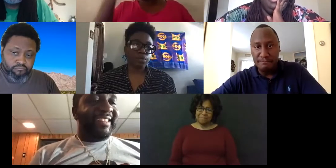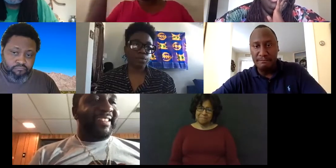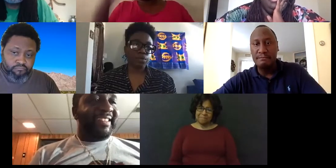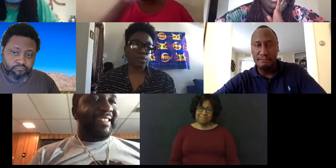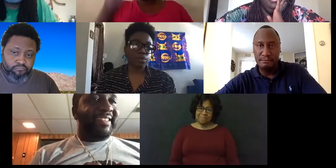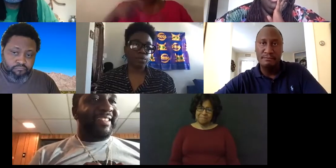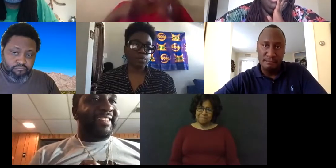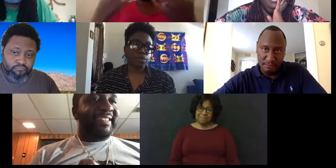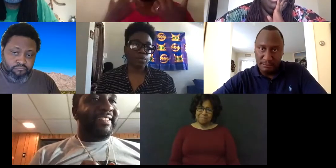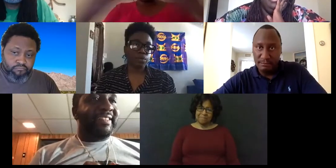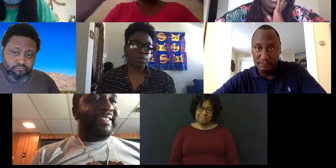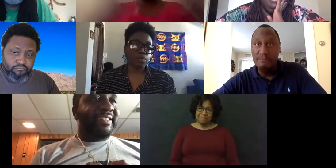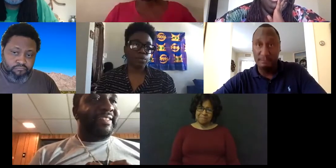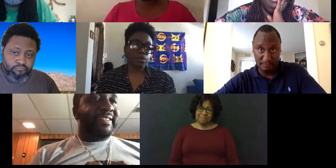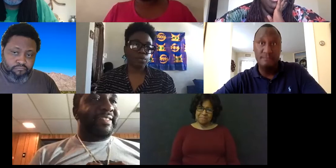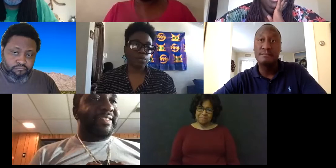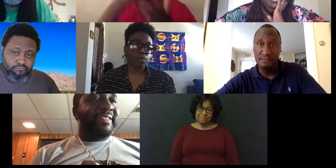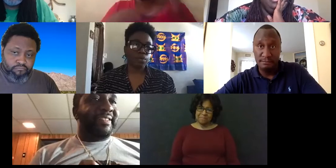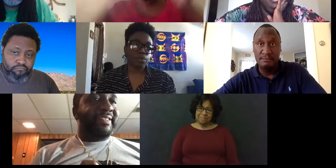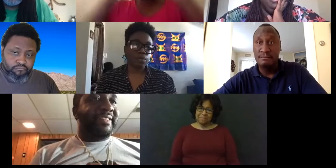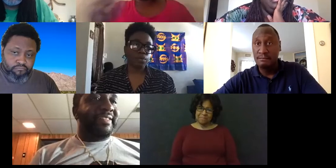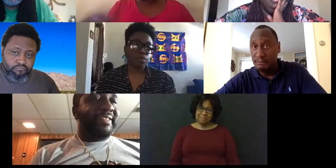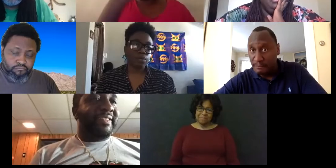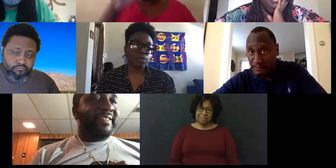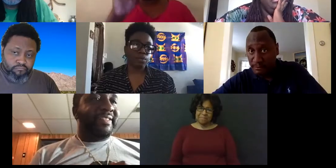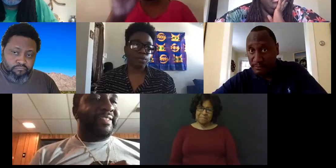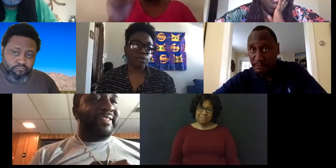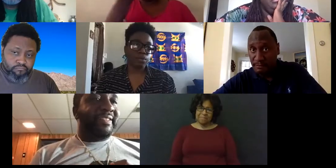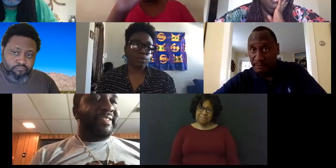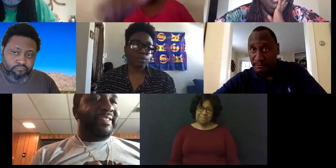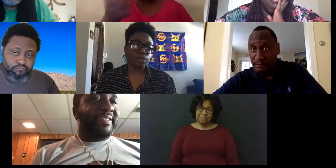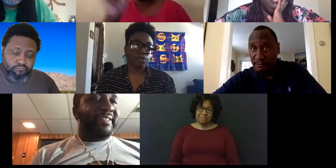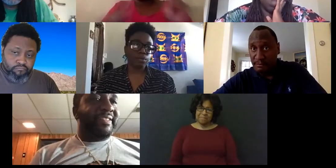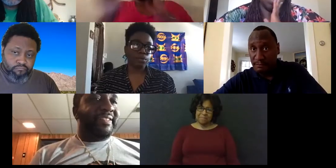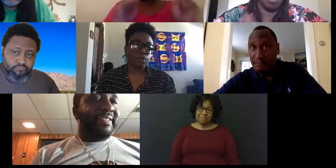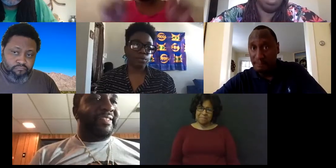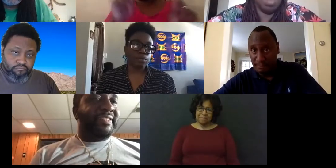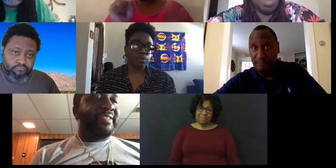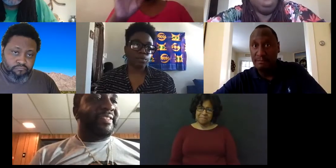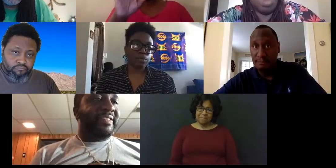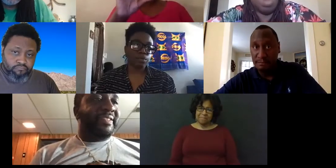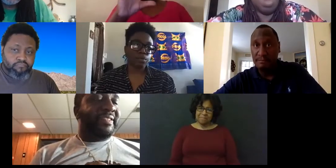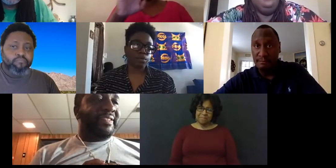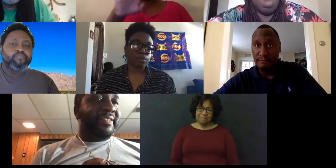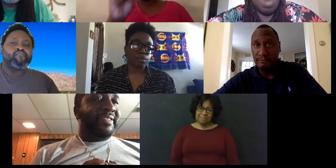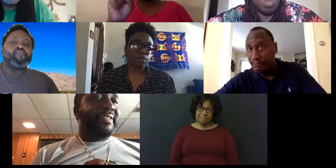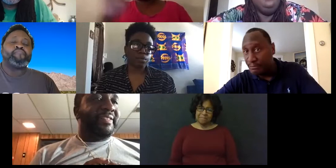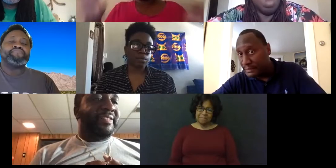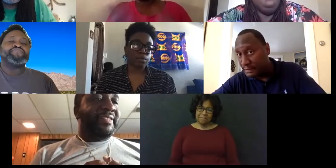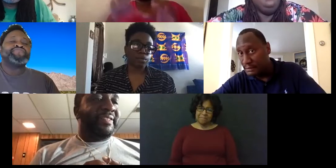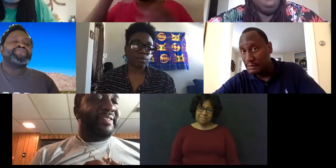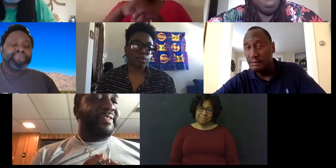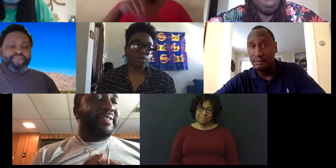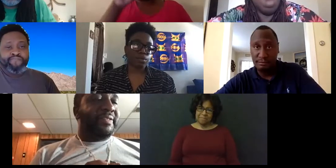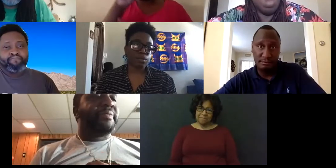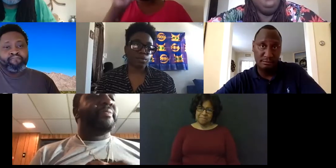What can white disabled or other people of races in the disabled community do